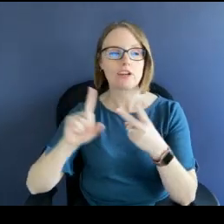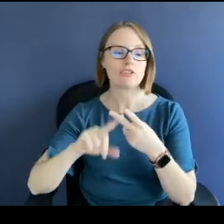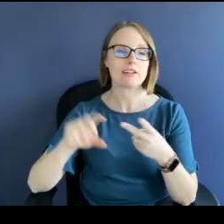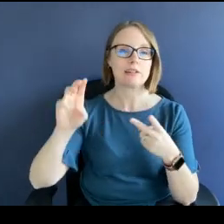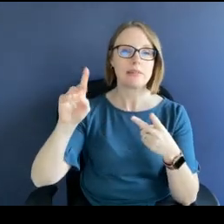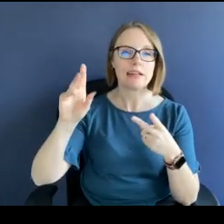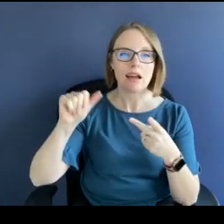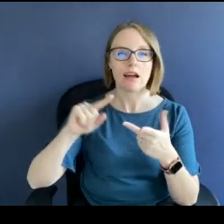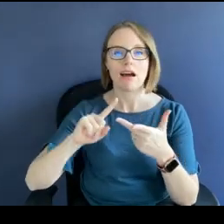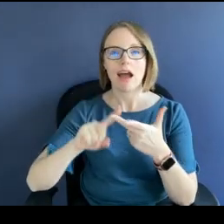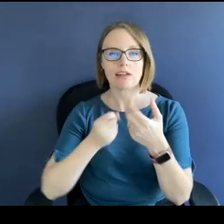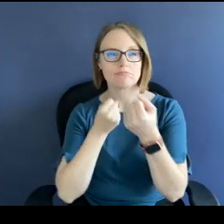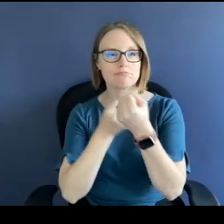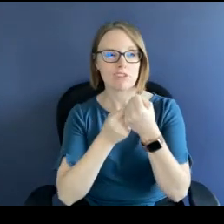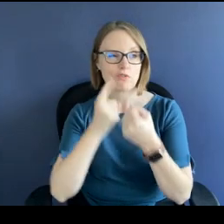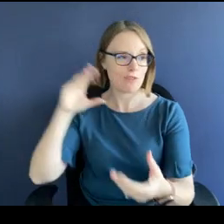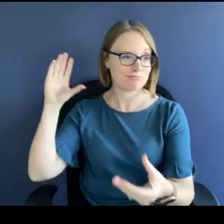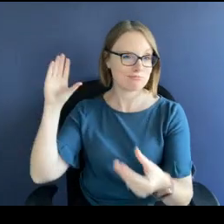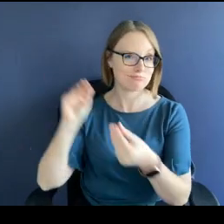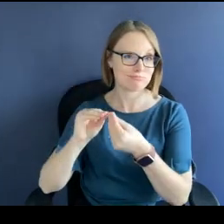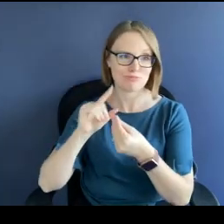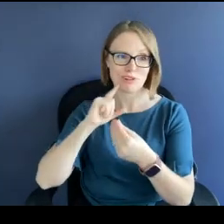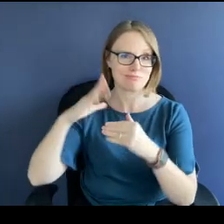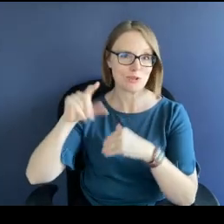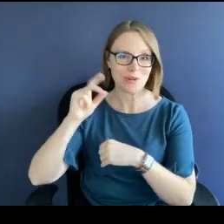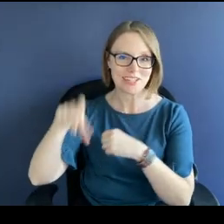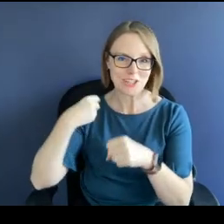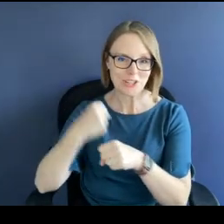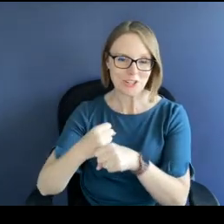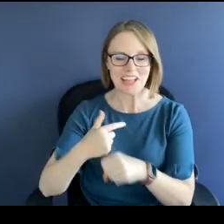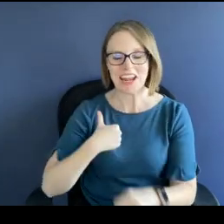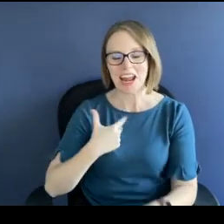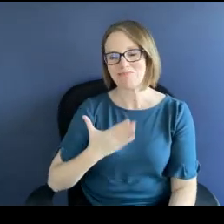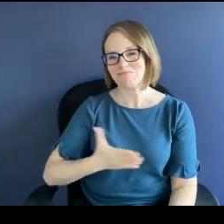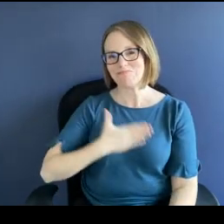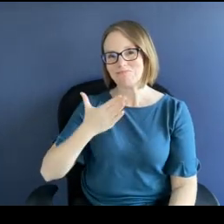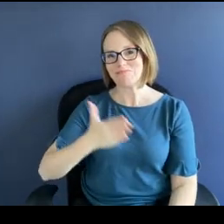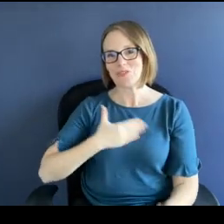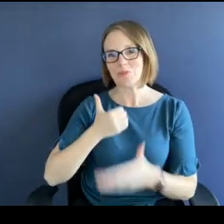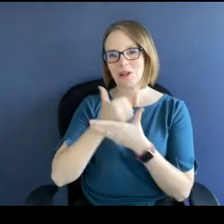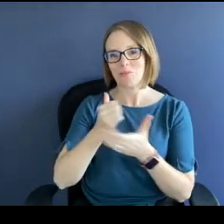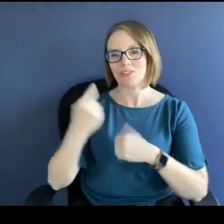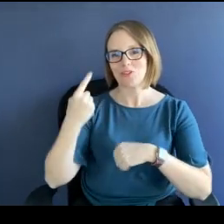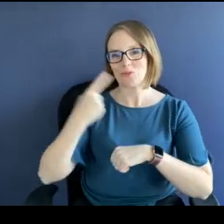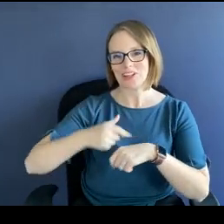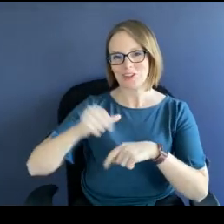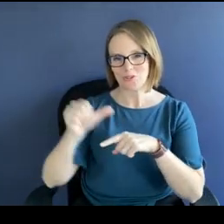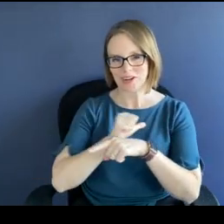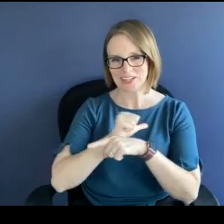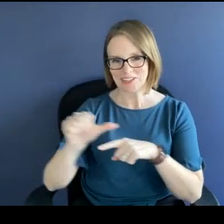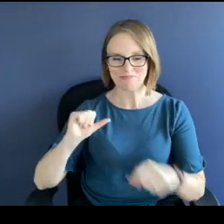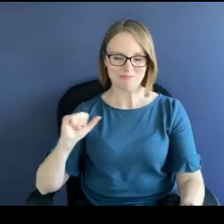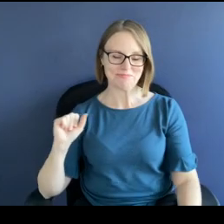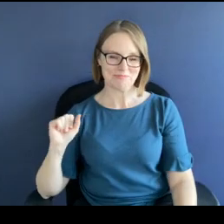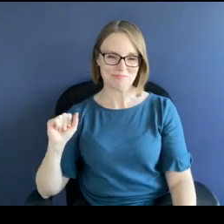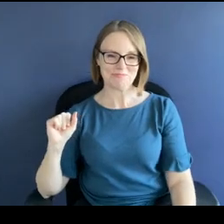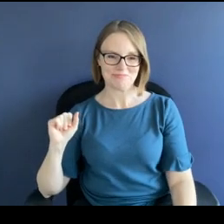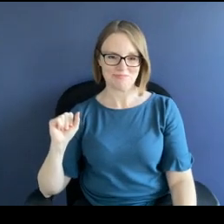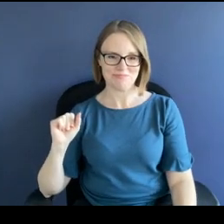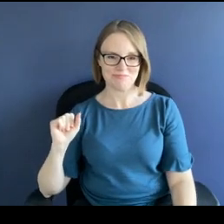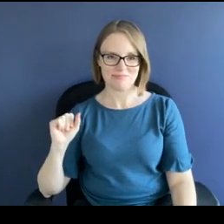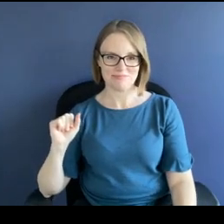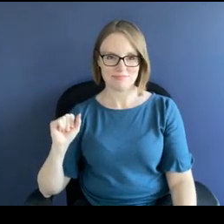advocacy for over 20 years, and I am pleased to assist with today's training. Now,